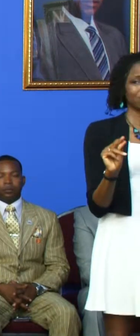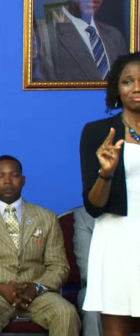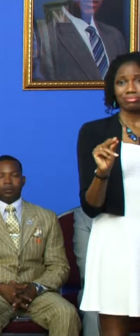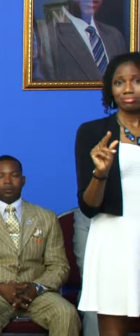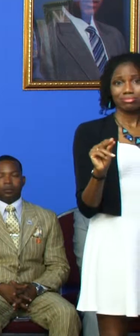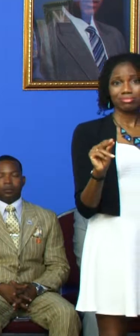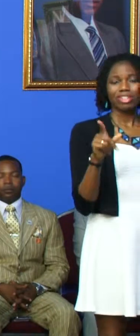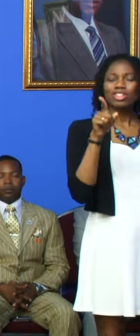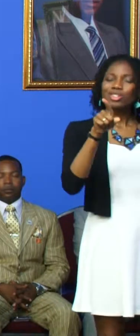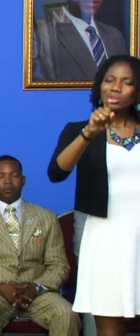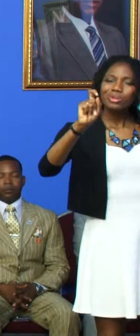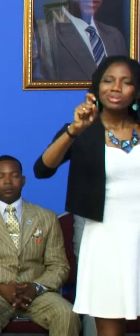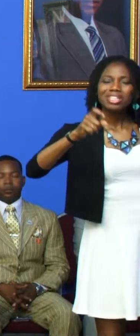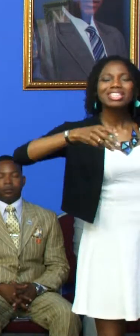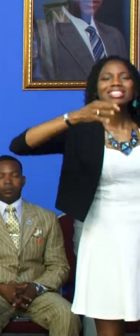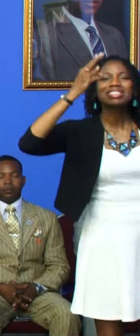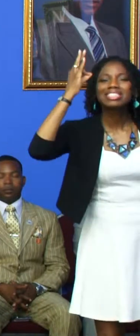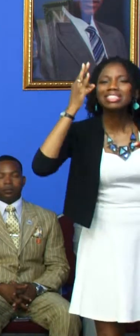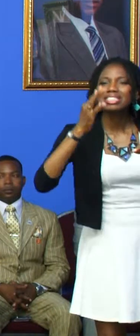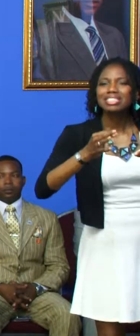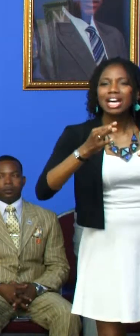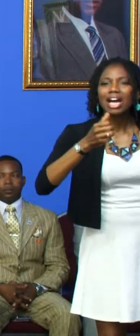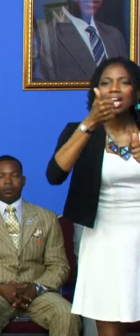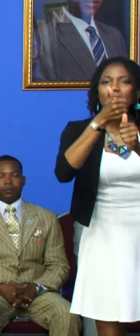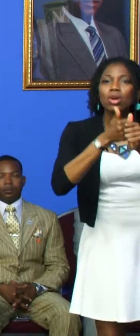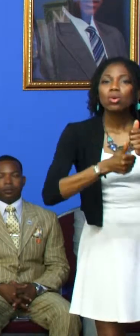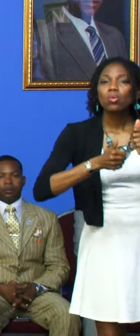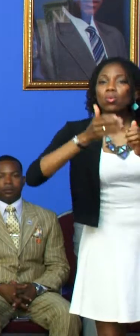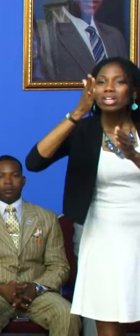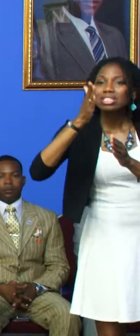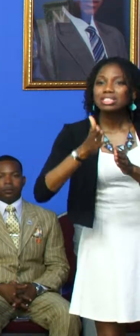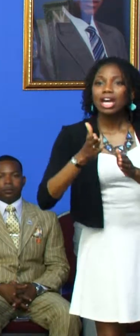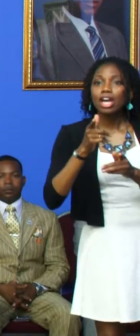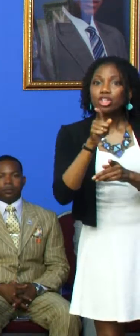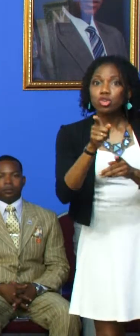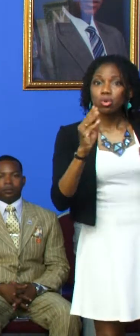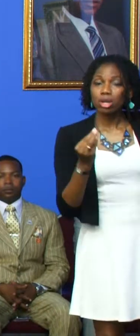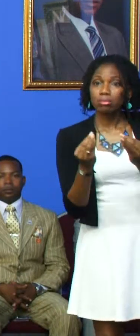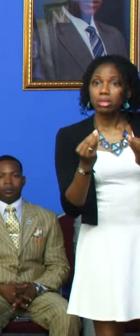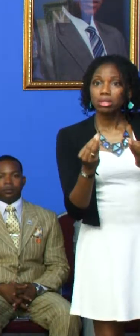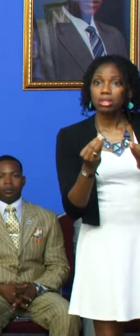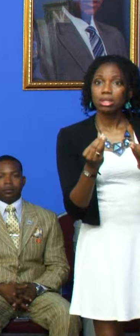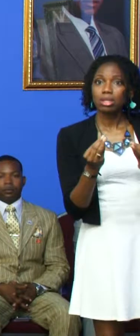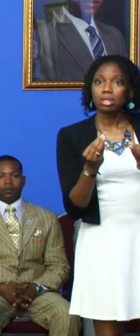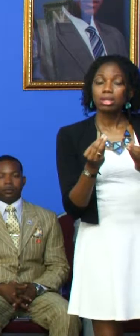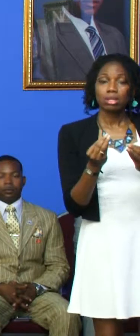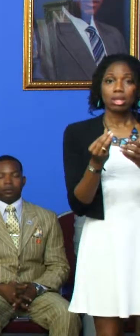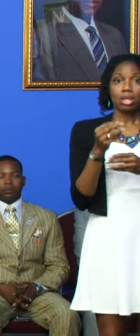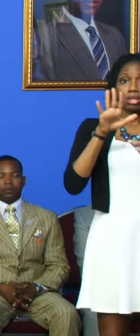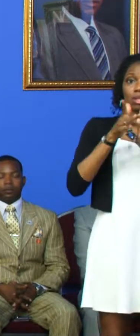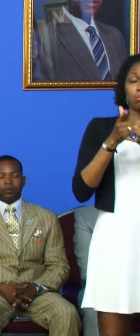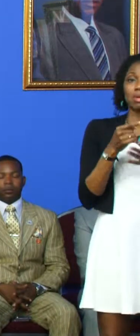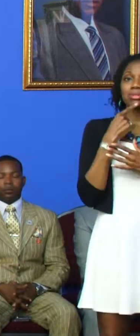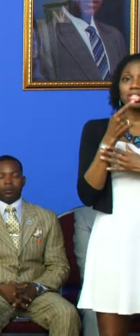You got to decide which side you on. Bible said no man can serve two